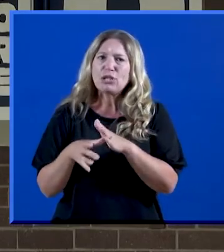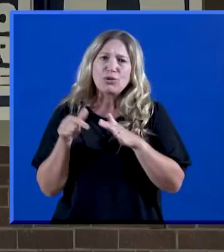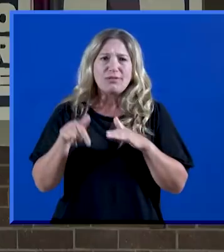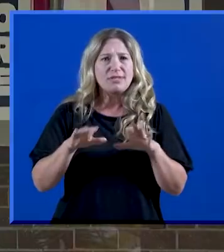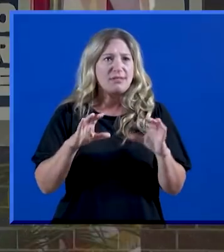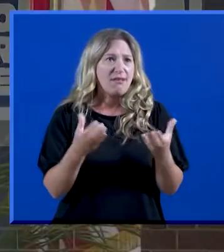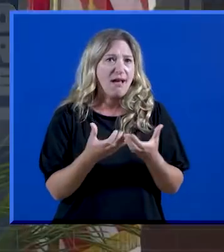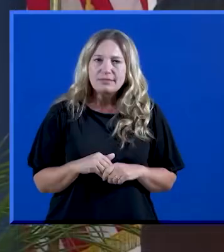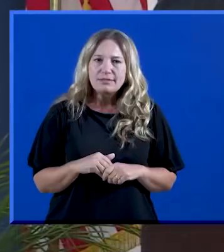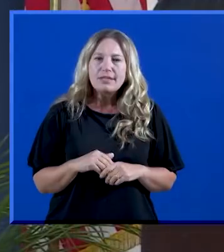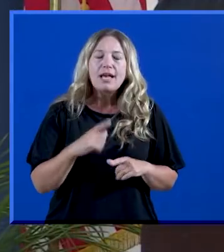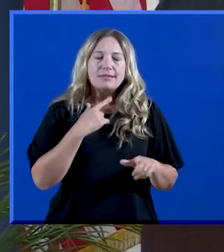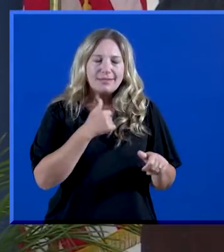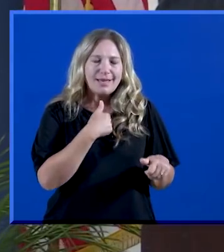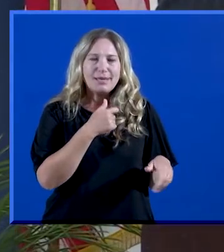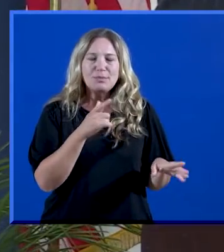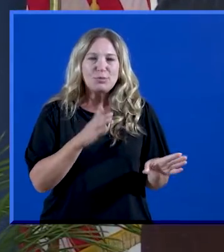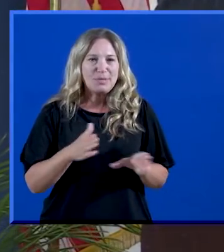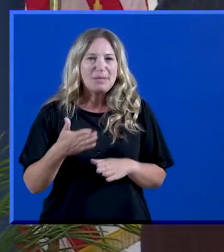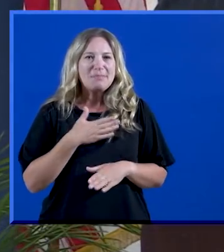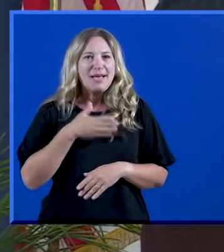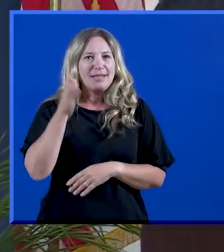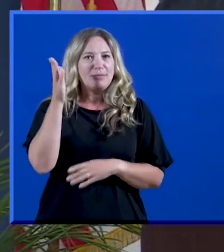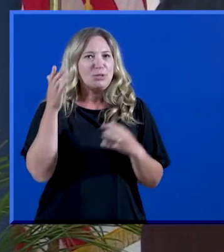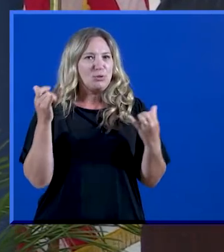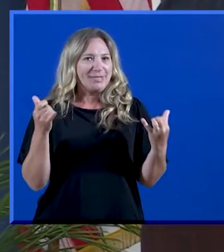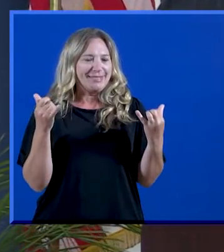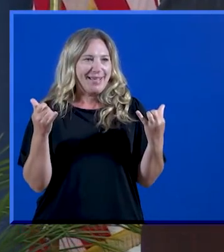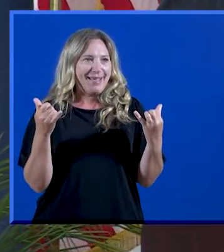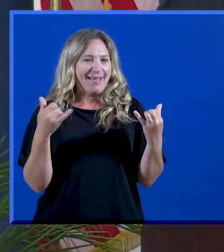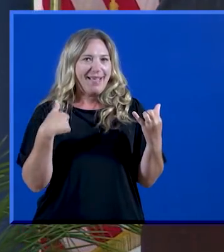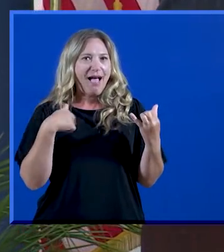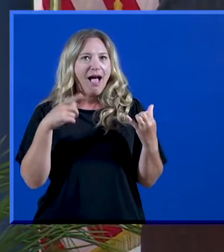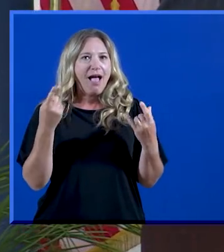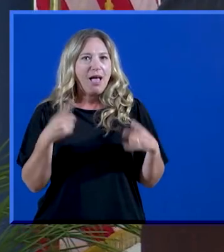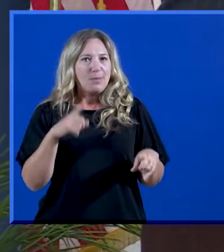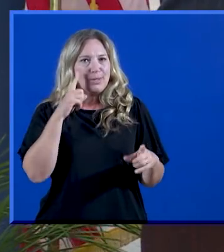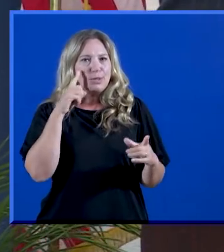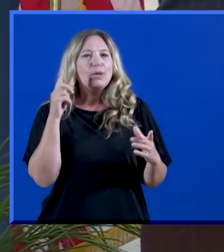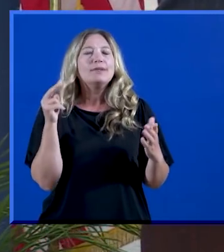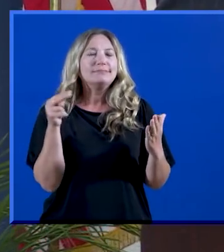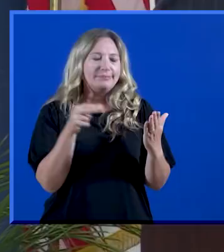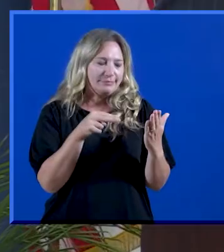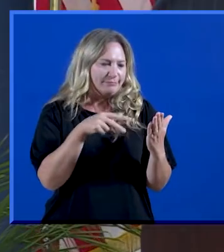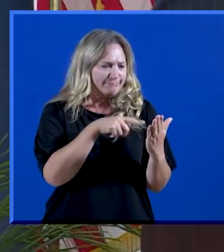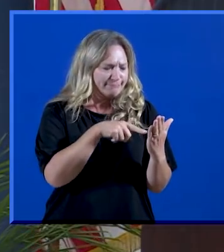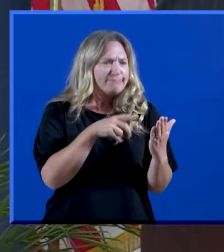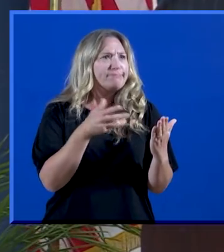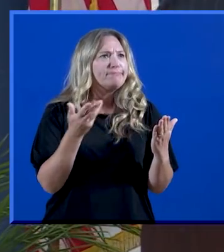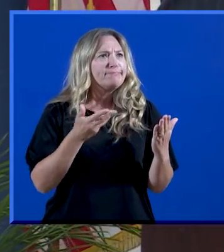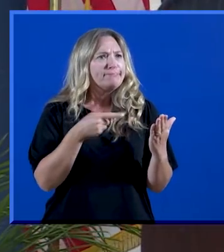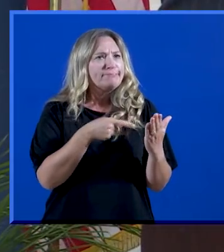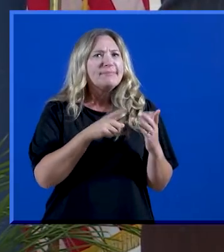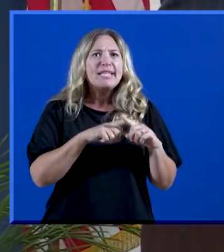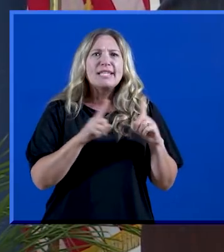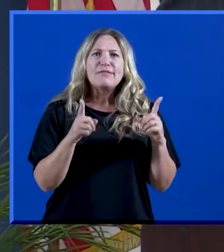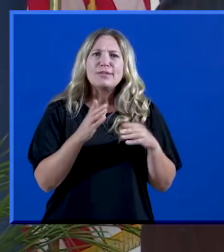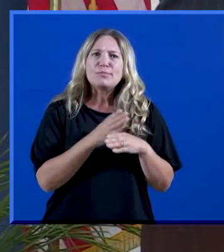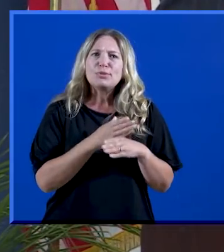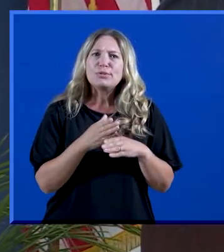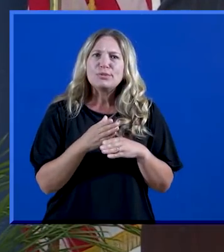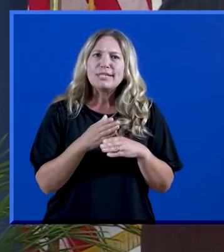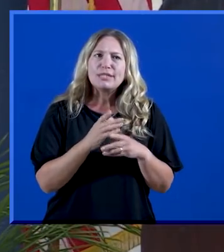2020. As I prepared my speech today, I ran across an article about the difference